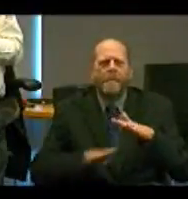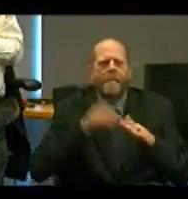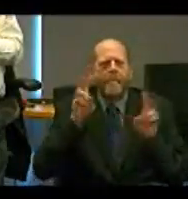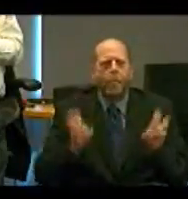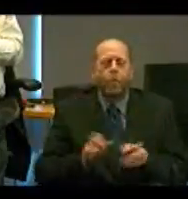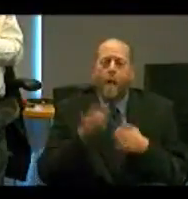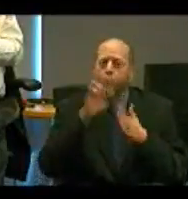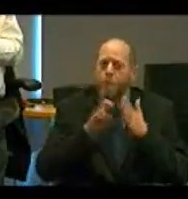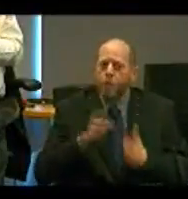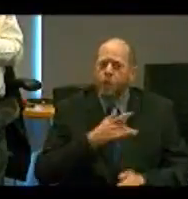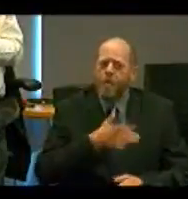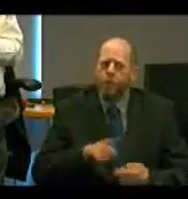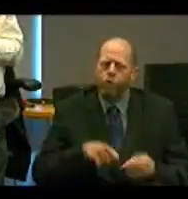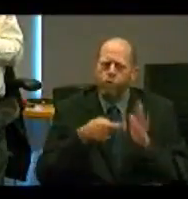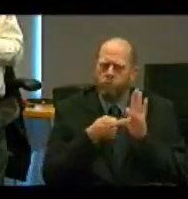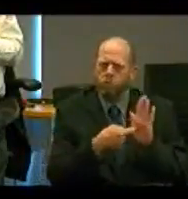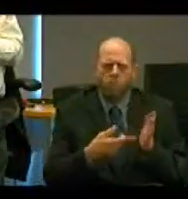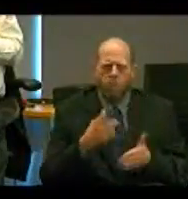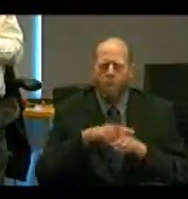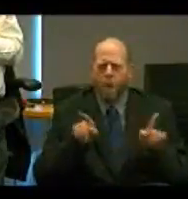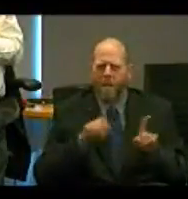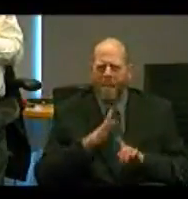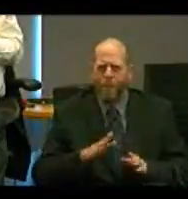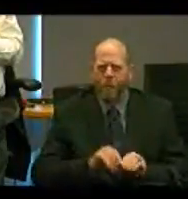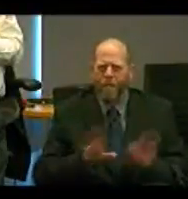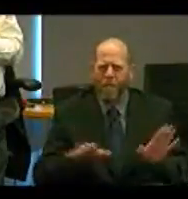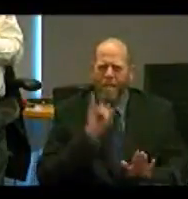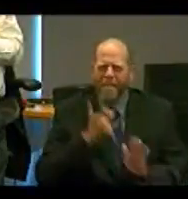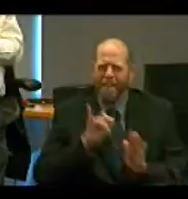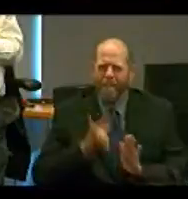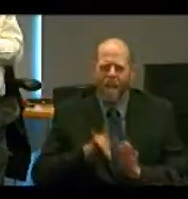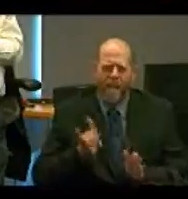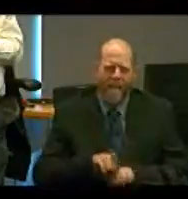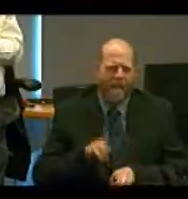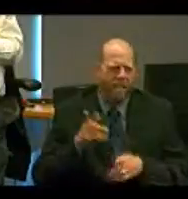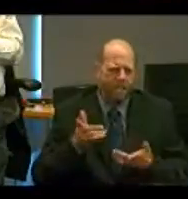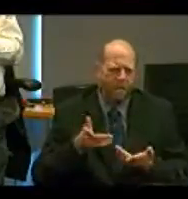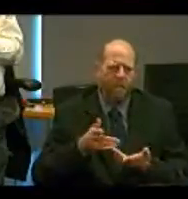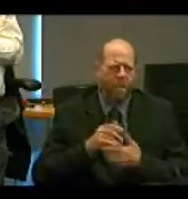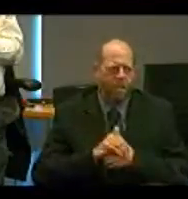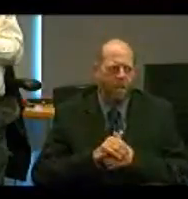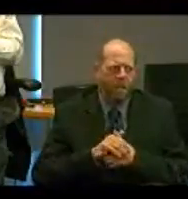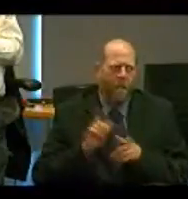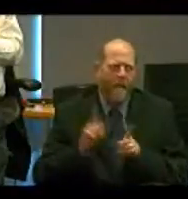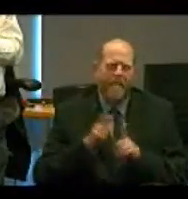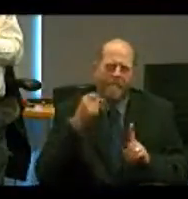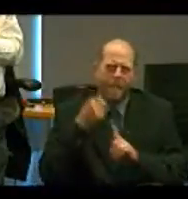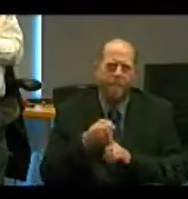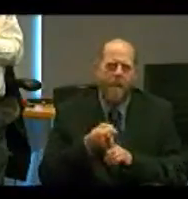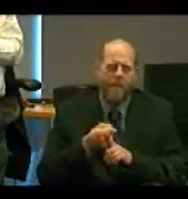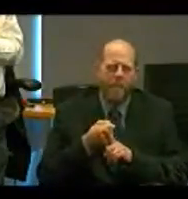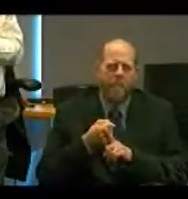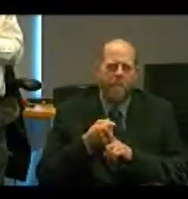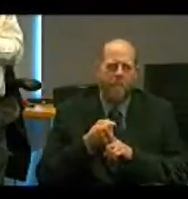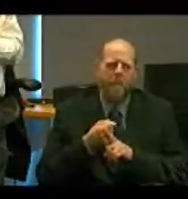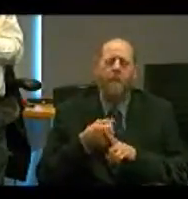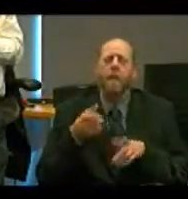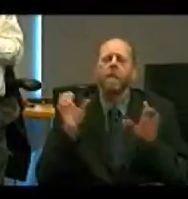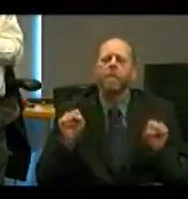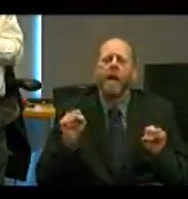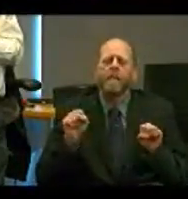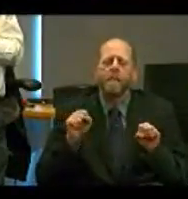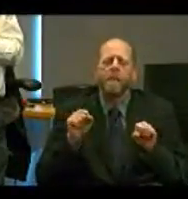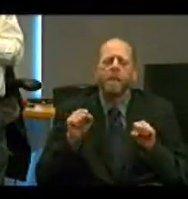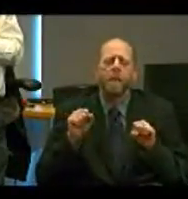that researchers tend to point to but never clearly identify as being as impacting the